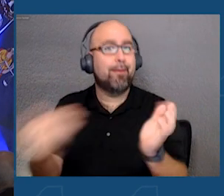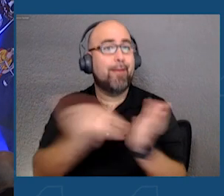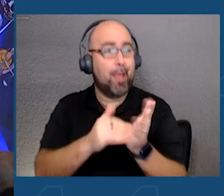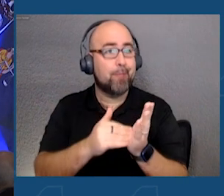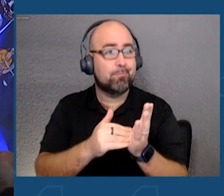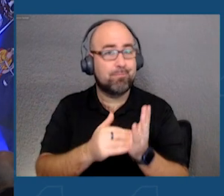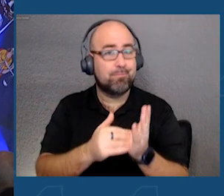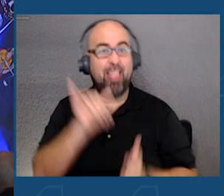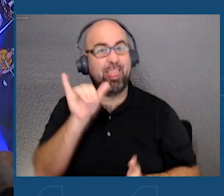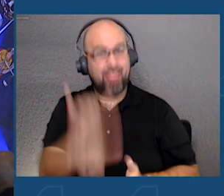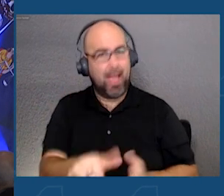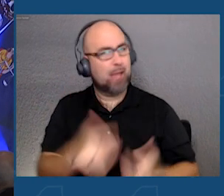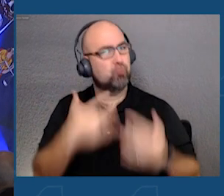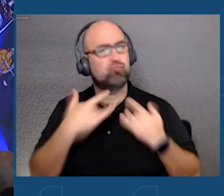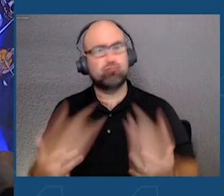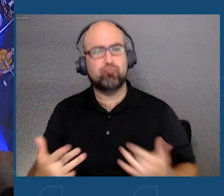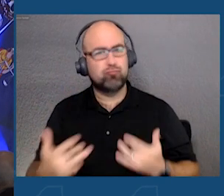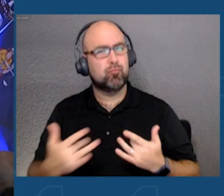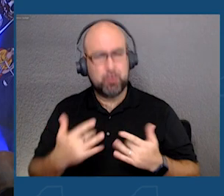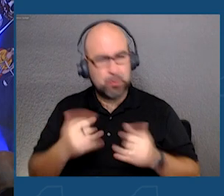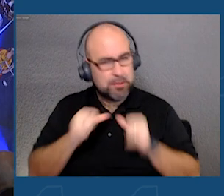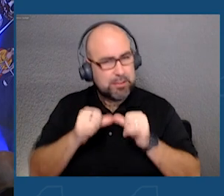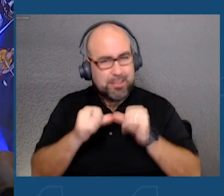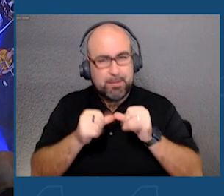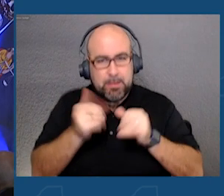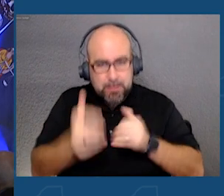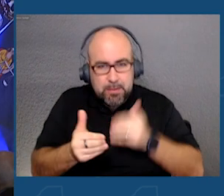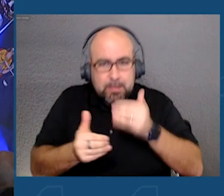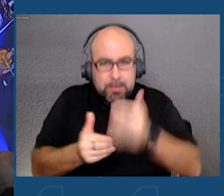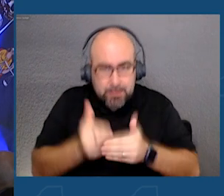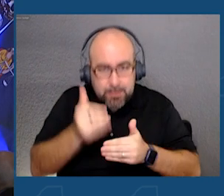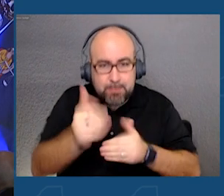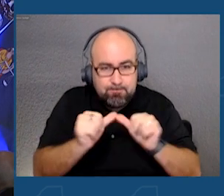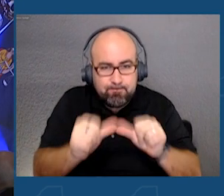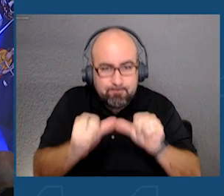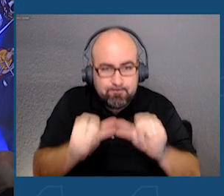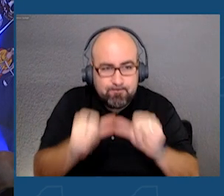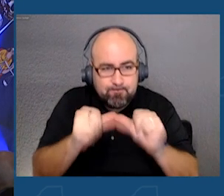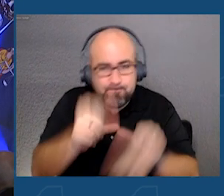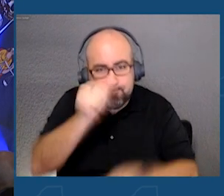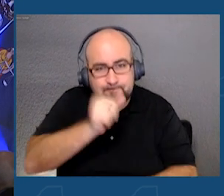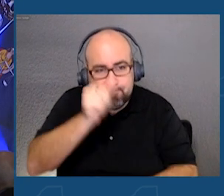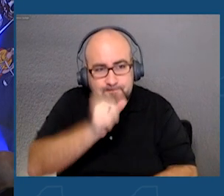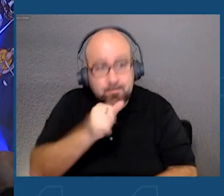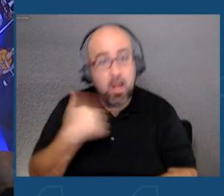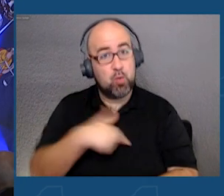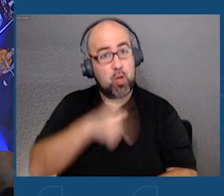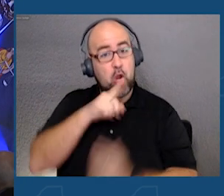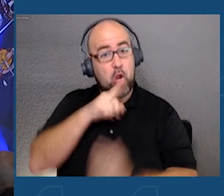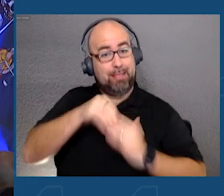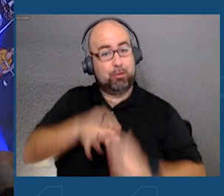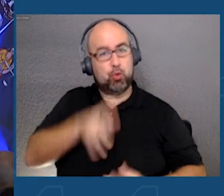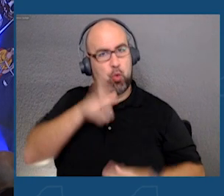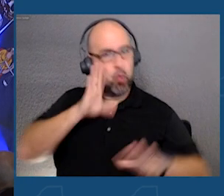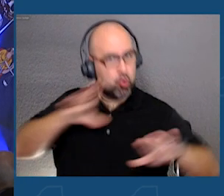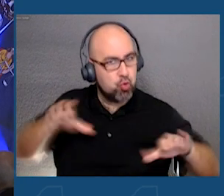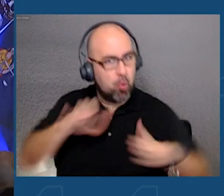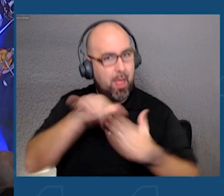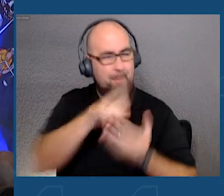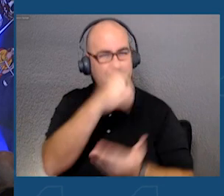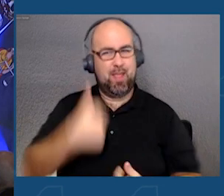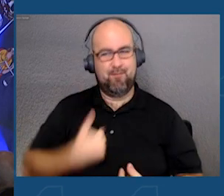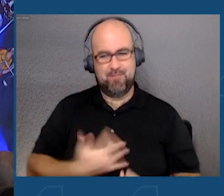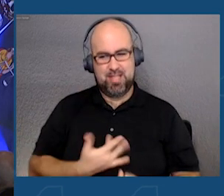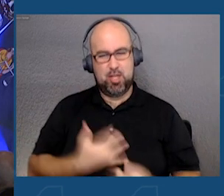keep moving the ball down the field no matter what. And we are the type of leaders who will get that because we have this sense of urgency about